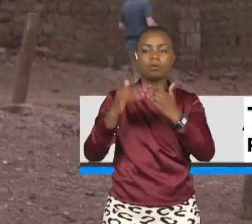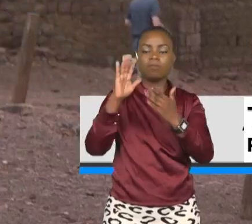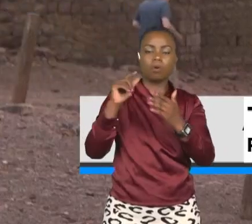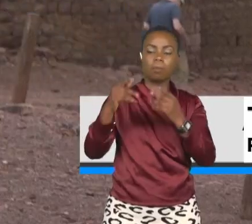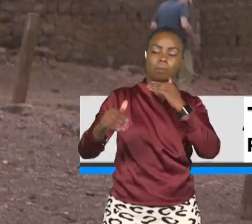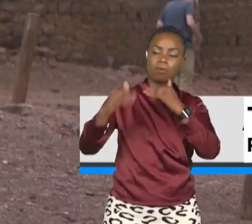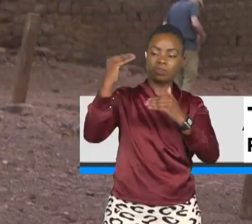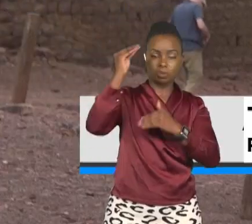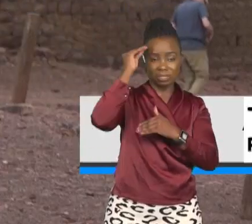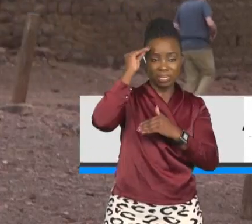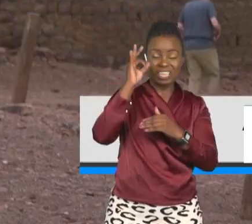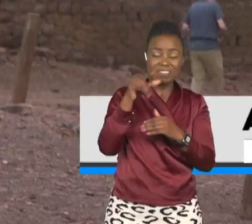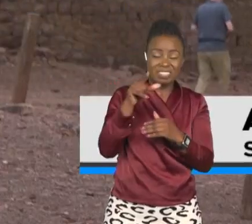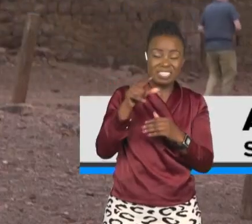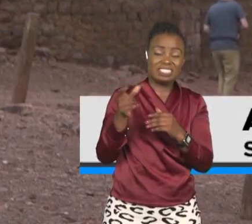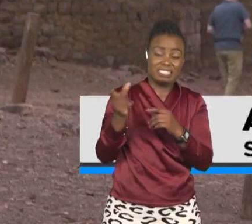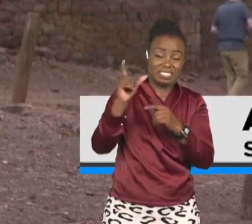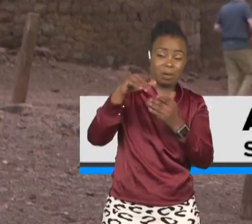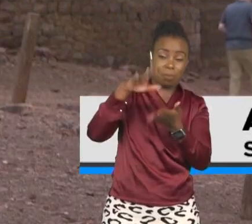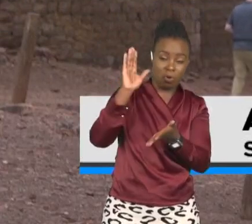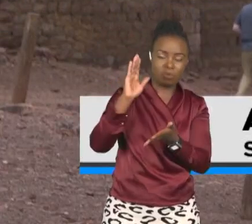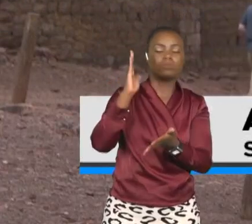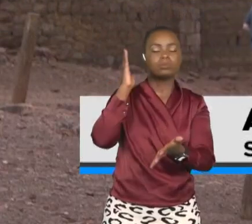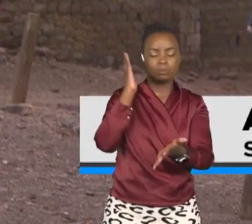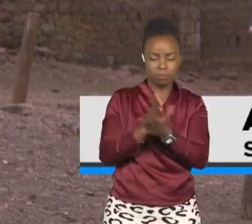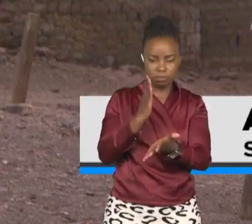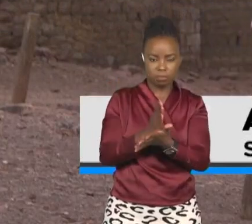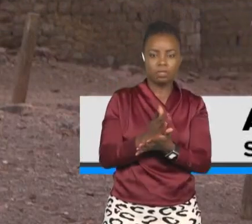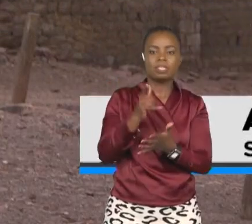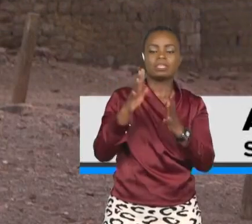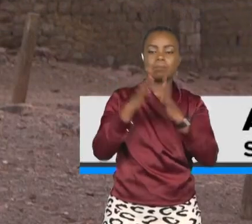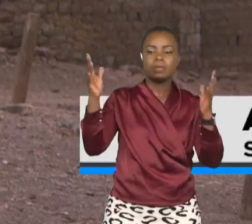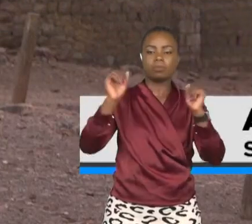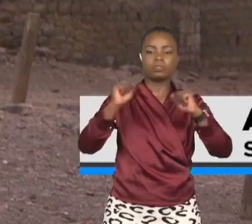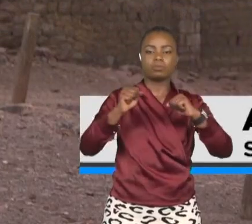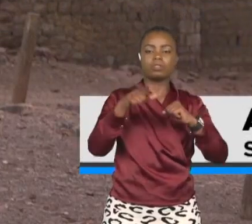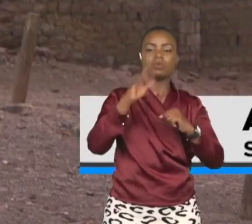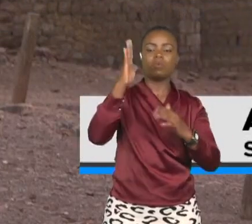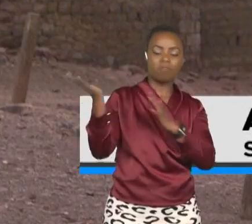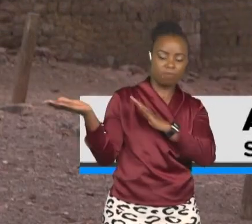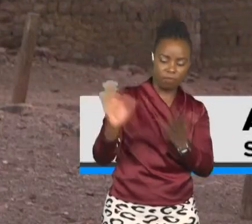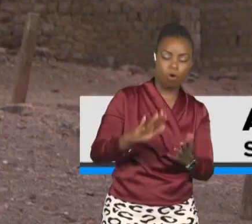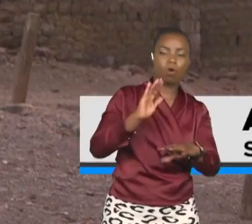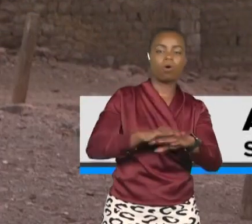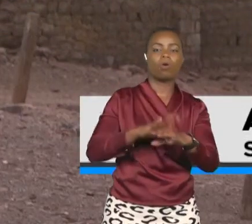studies. If it increases more than this and shakes the shelter, there is a big possibility that it will fall on the treasure and could demolish